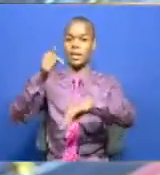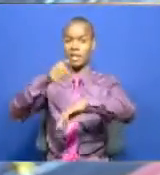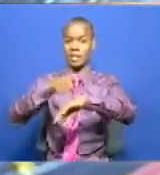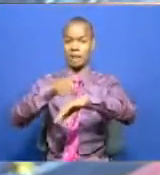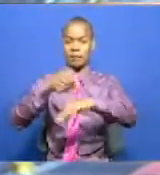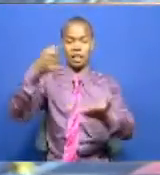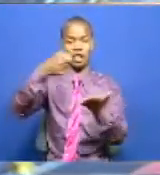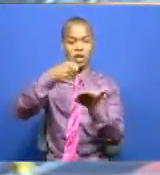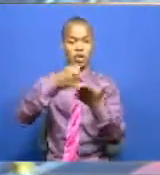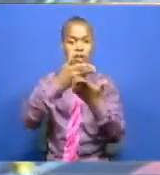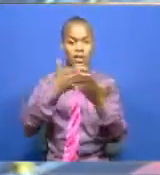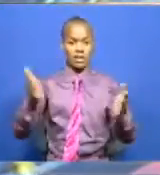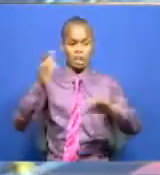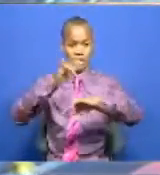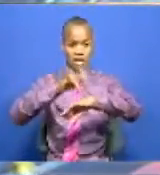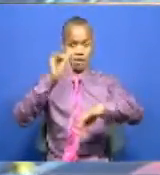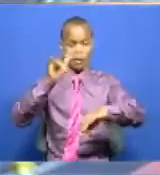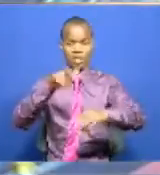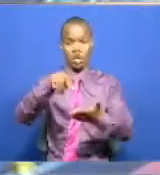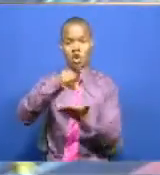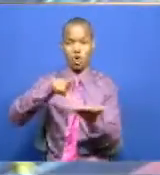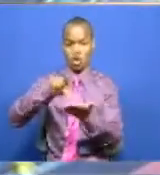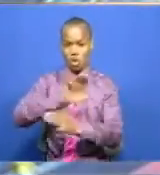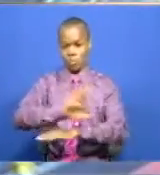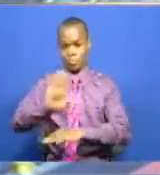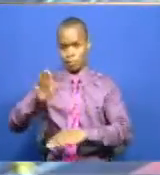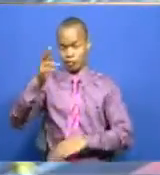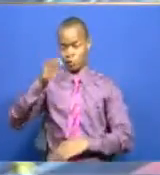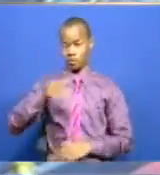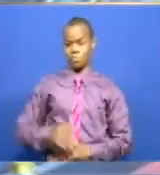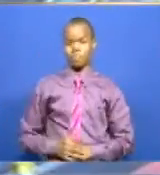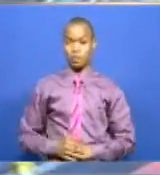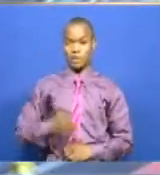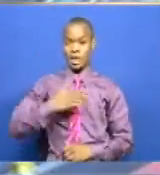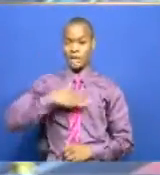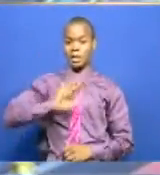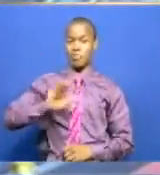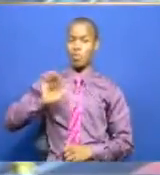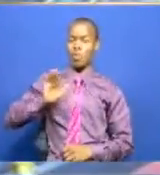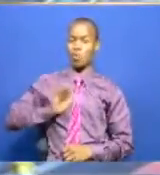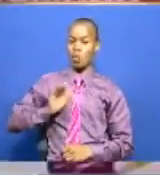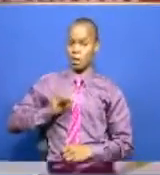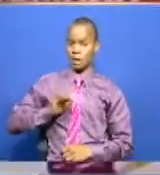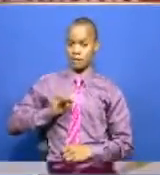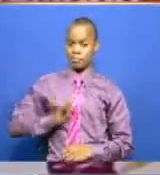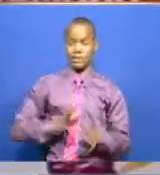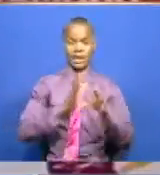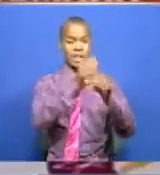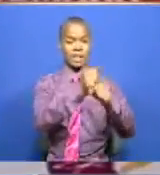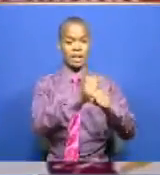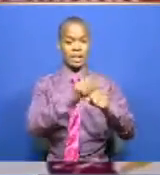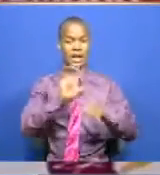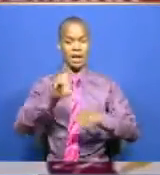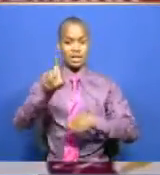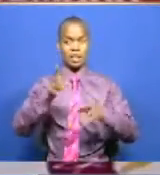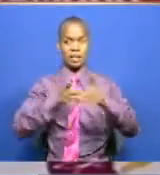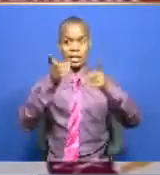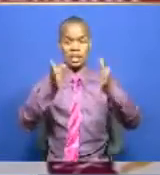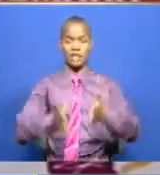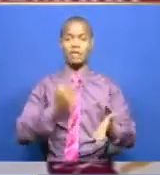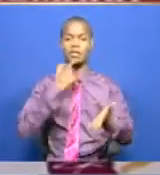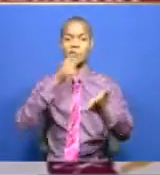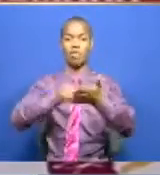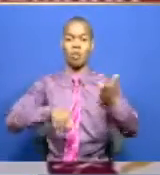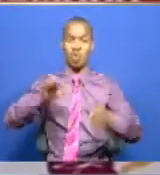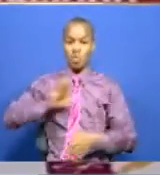crucial issues affecting their localities. Samburu Women Trust Executive Director Jane Meriwas says women must come out of their